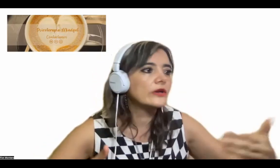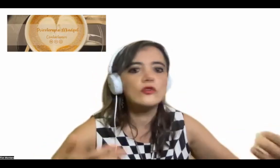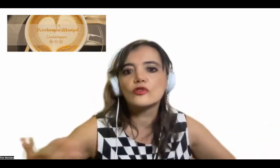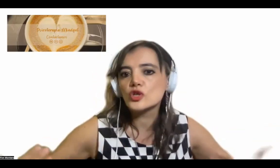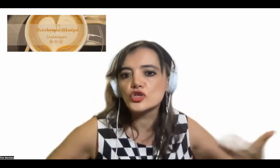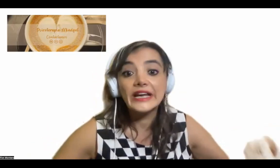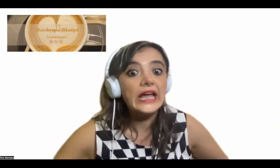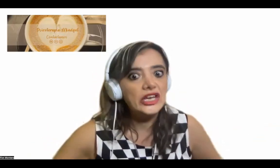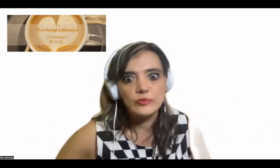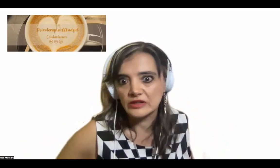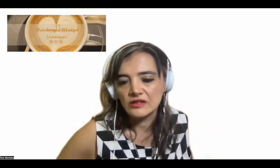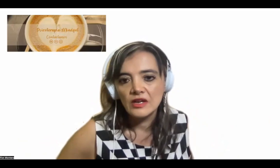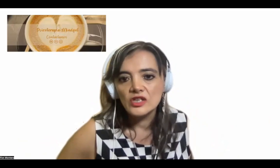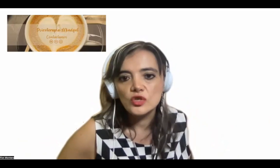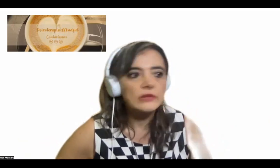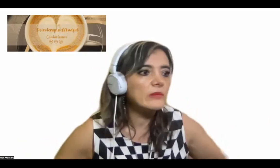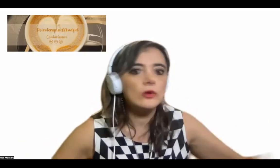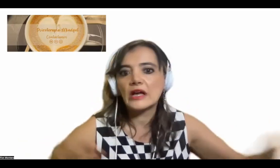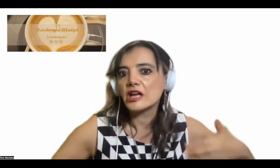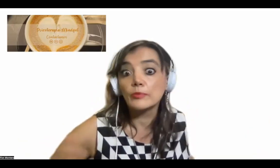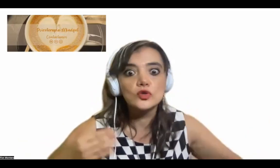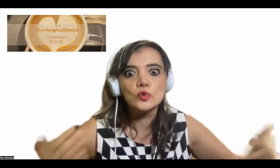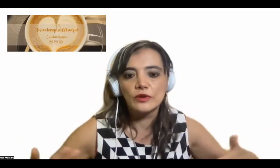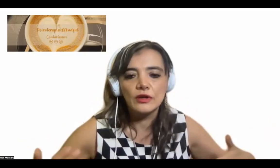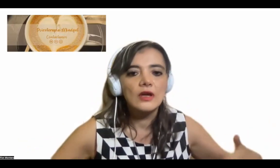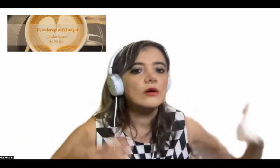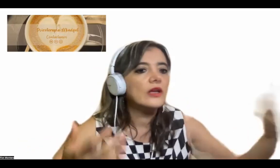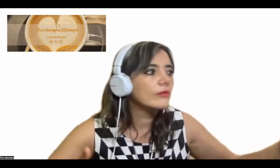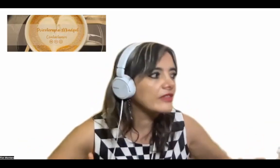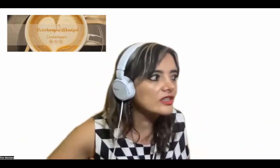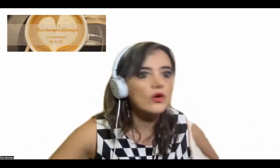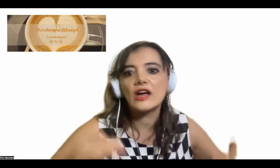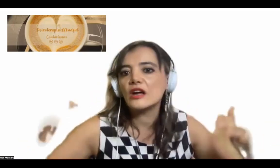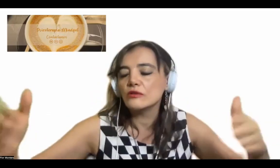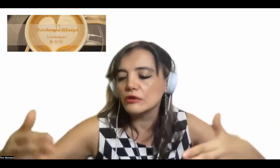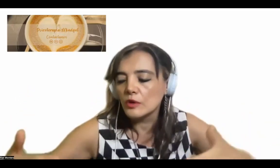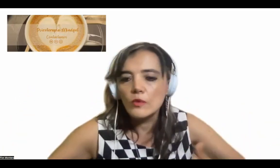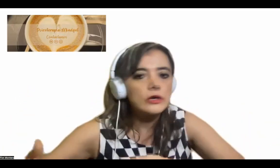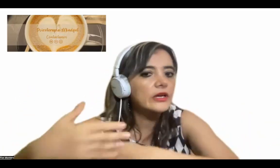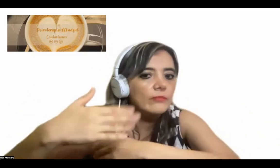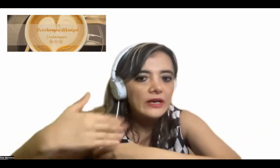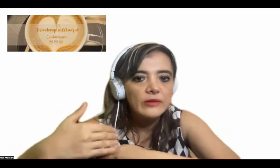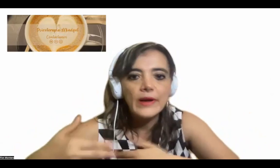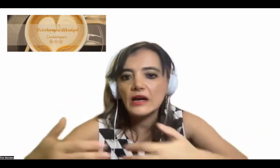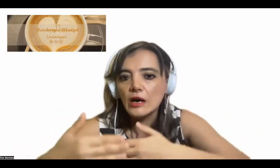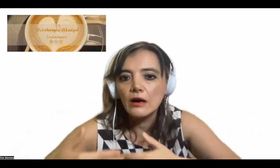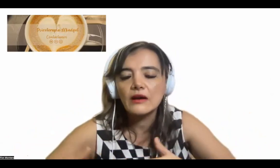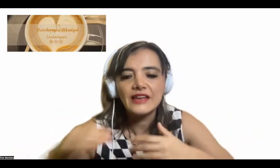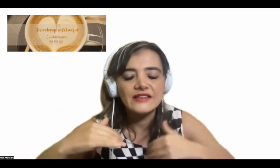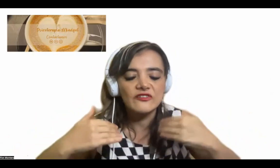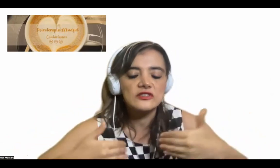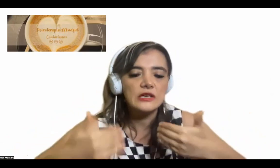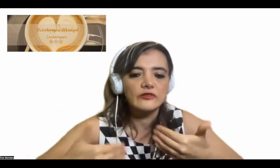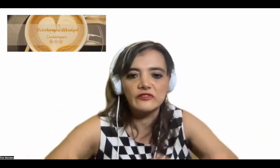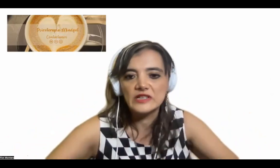you go and look for social engagement, so that people can help you soothe. Everything's okay, no, don't worry, pat on the back, a hug.